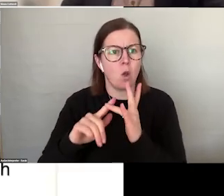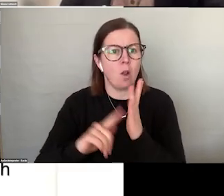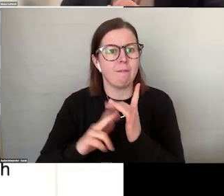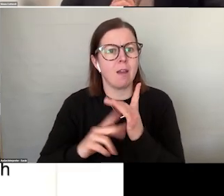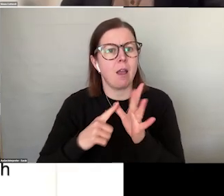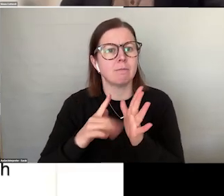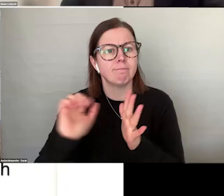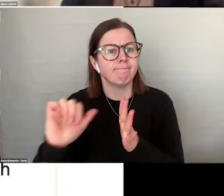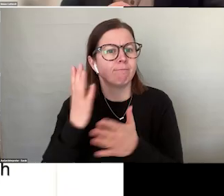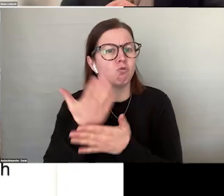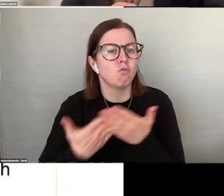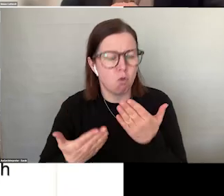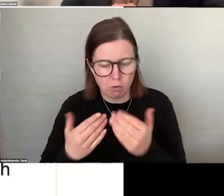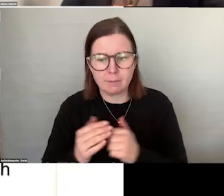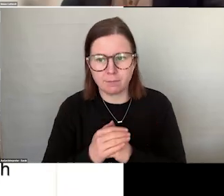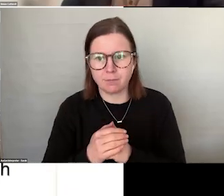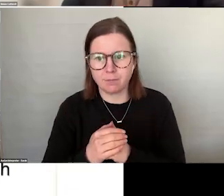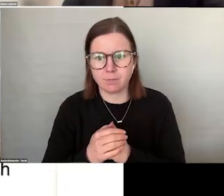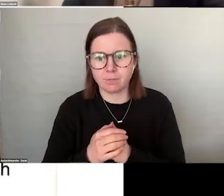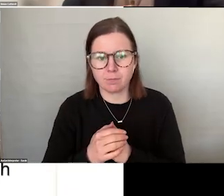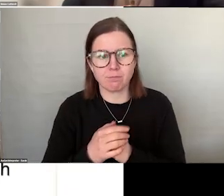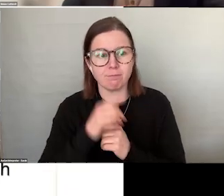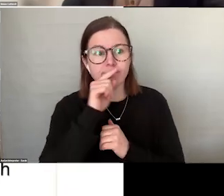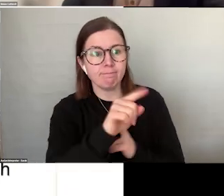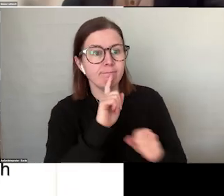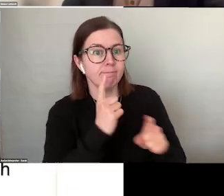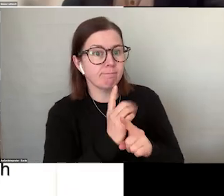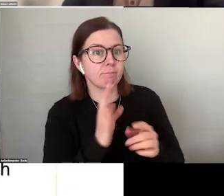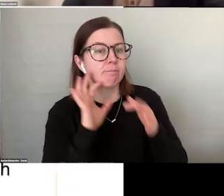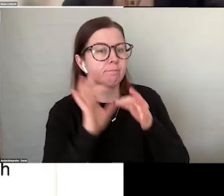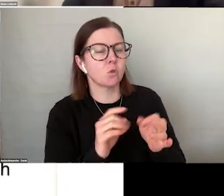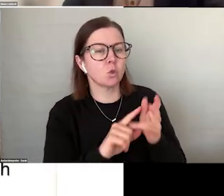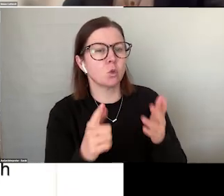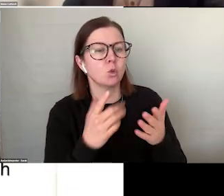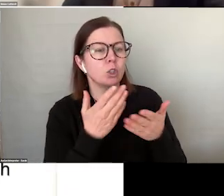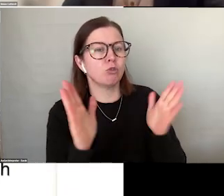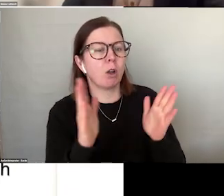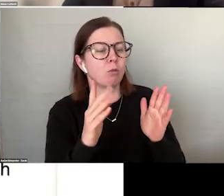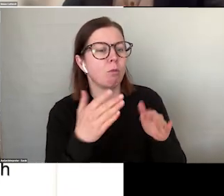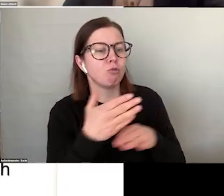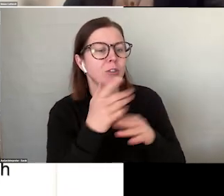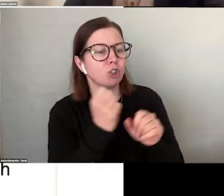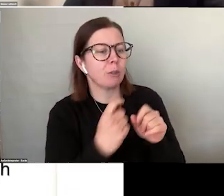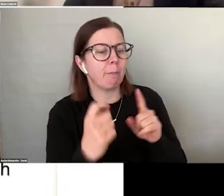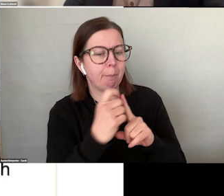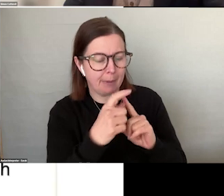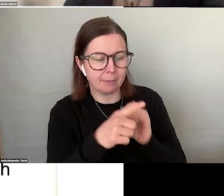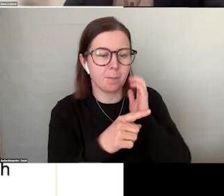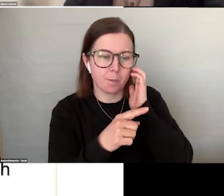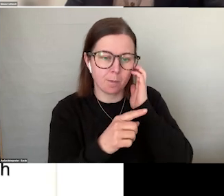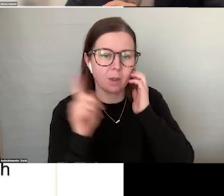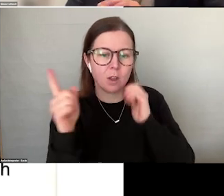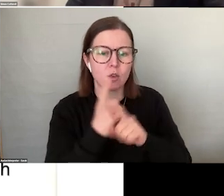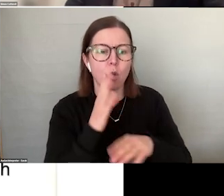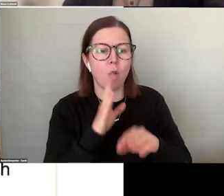In relation to general practice, that Jenny talked about the Comprehensive Health